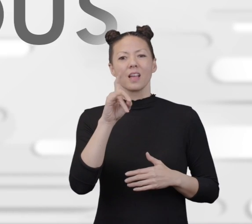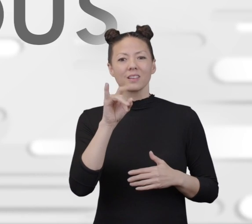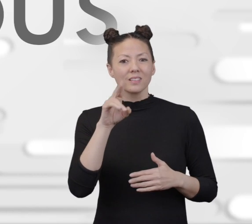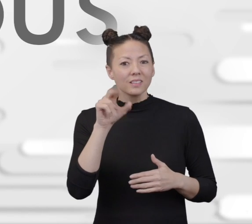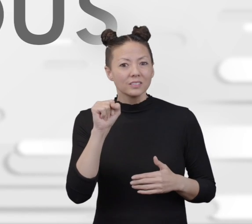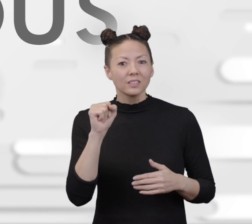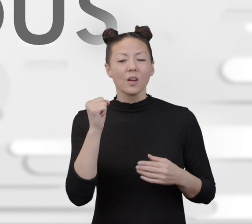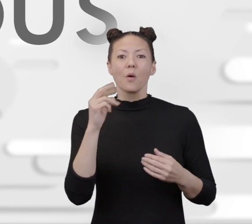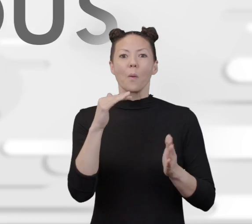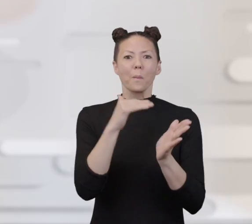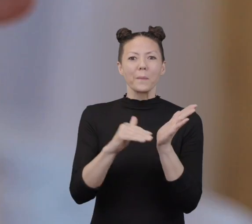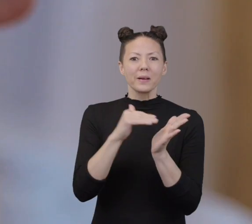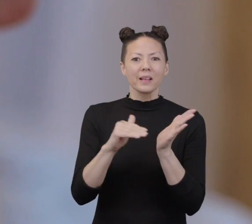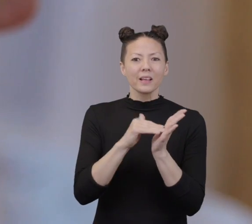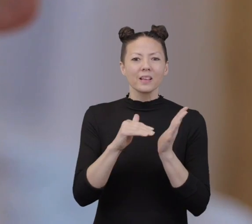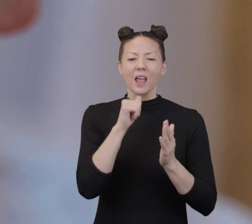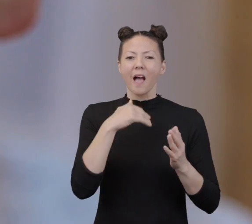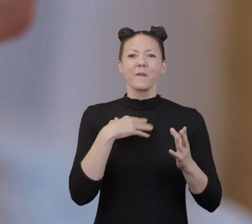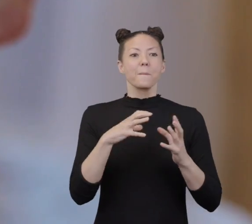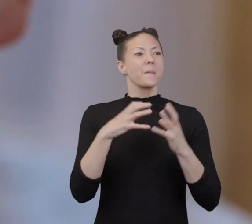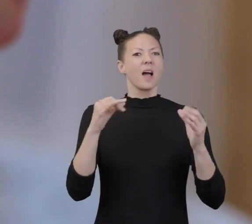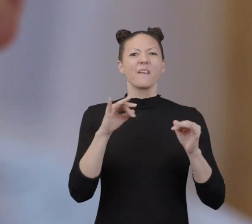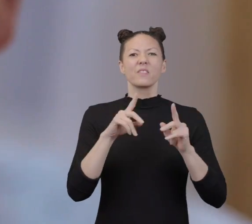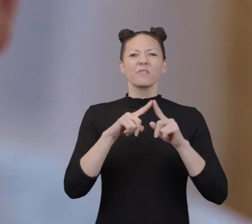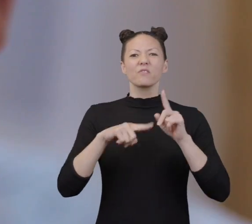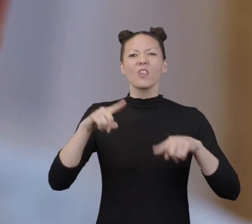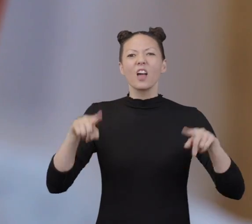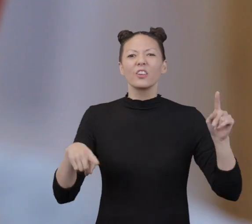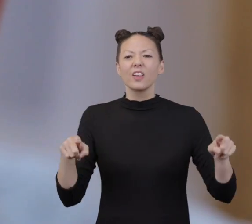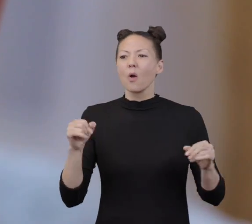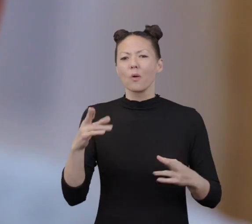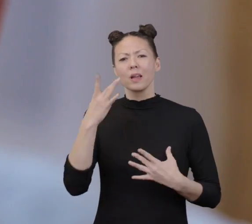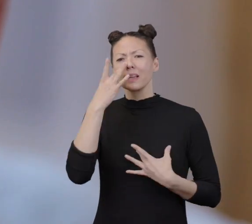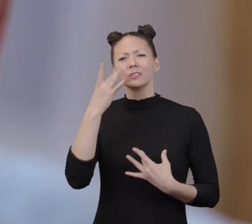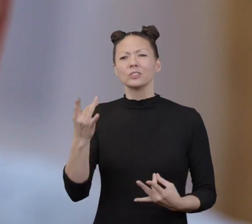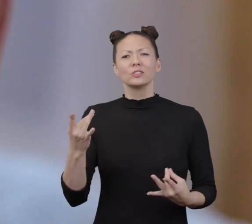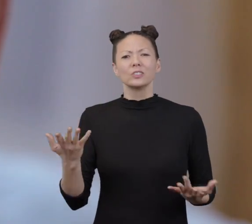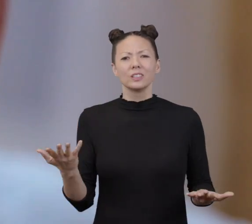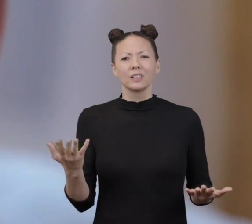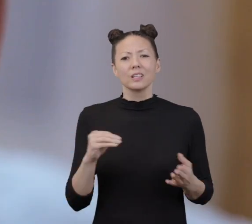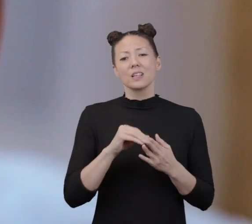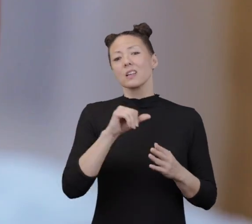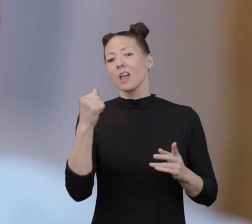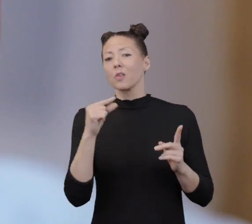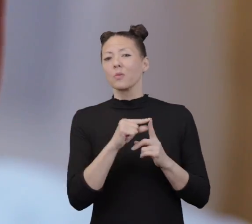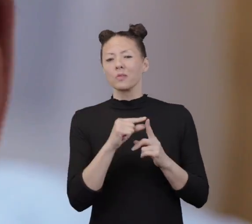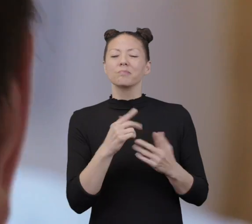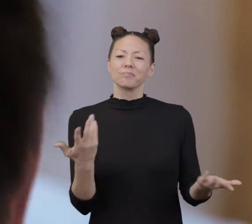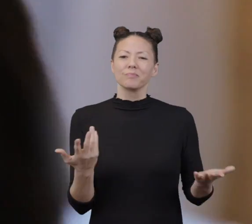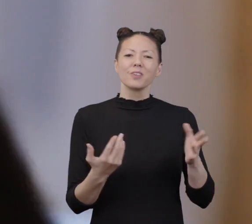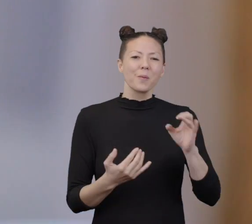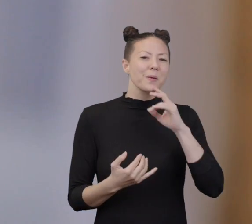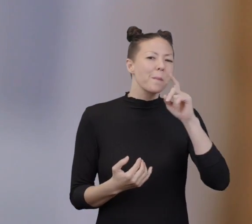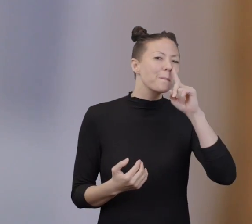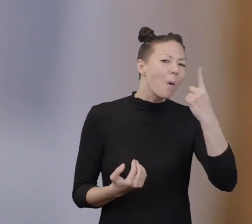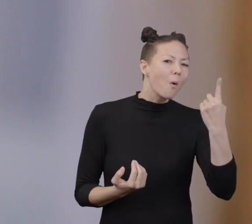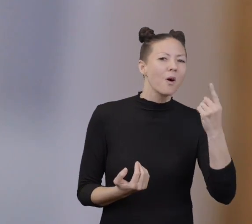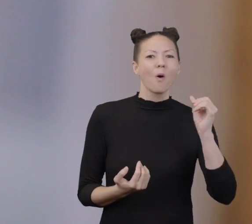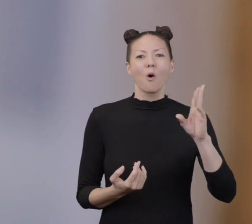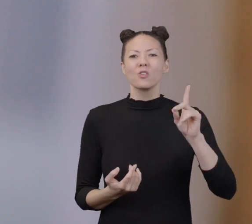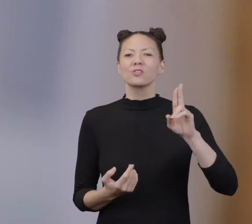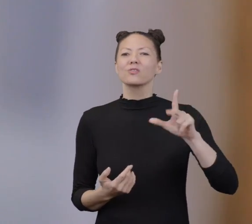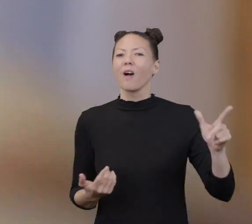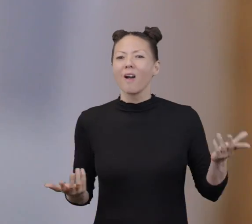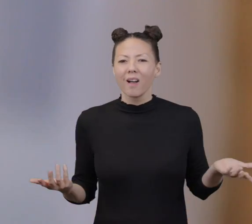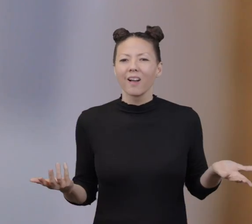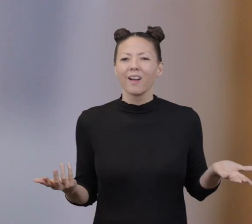and repetitious and doesn't have very much variety or interest. Or in other words, it is dull or